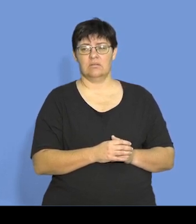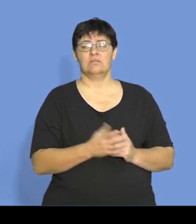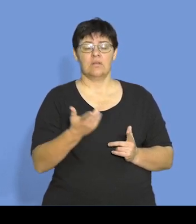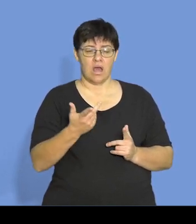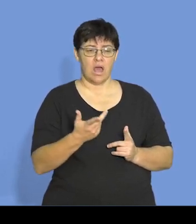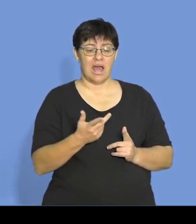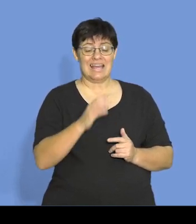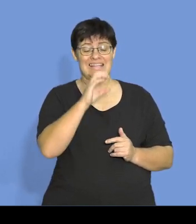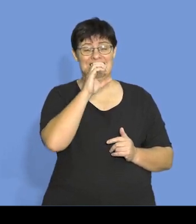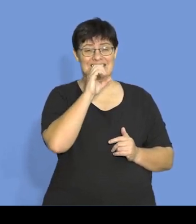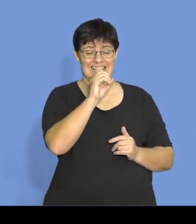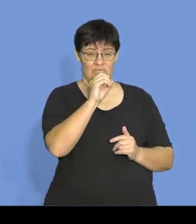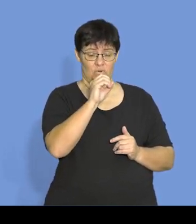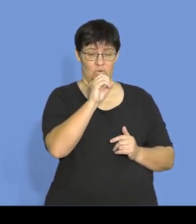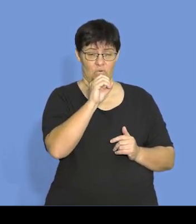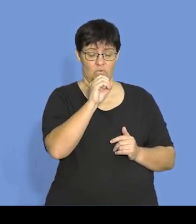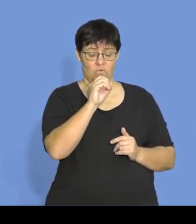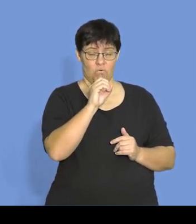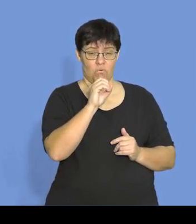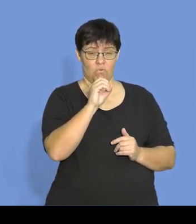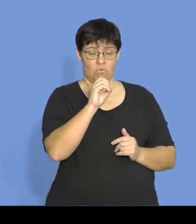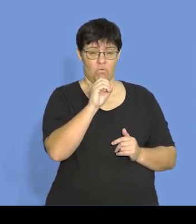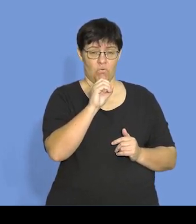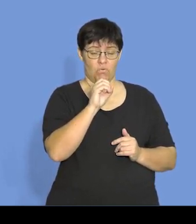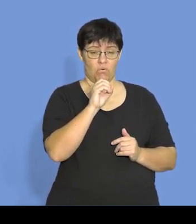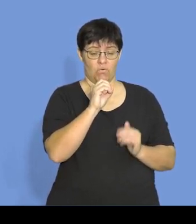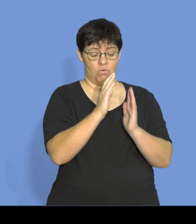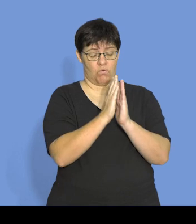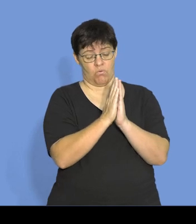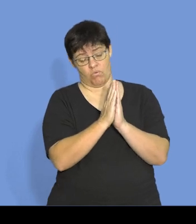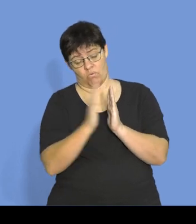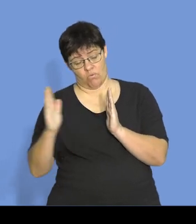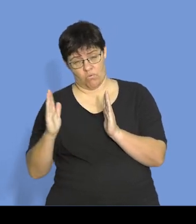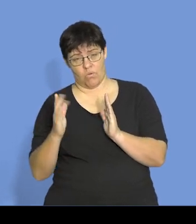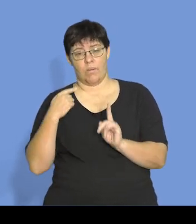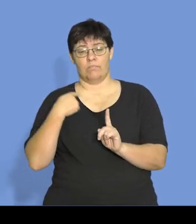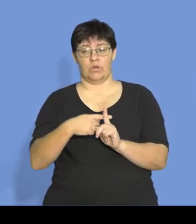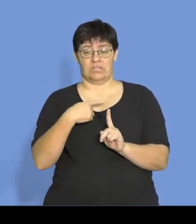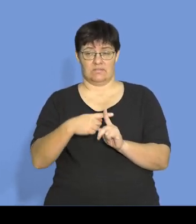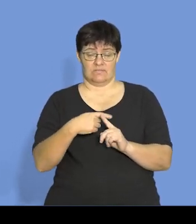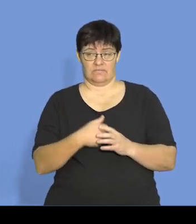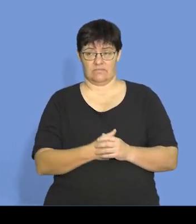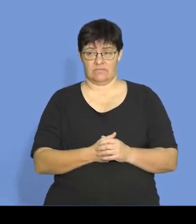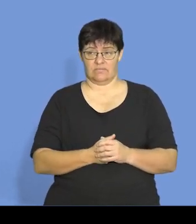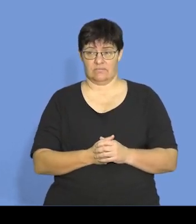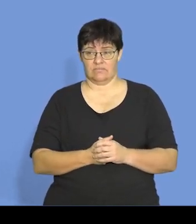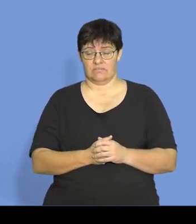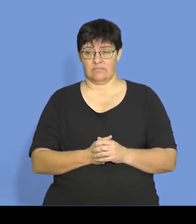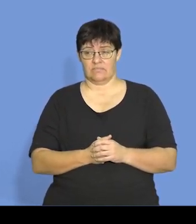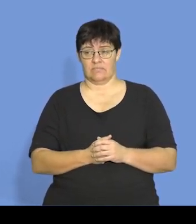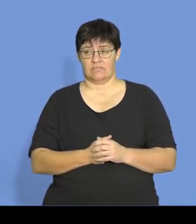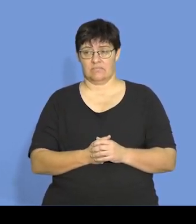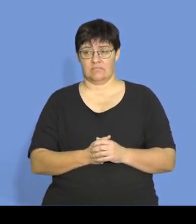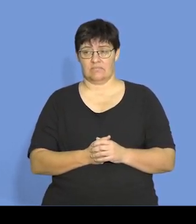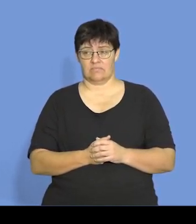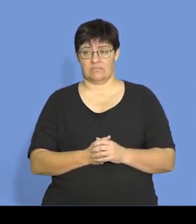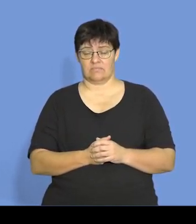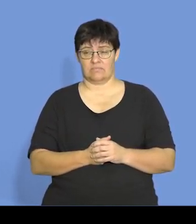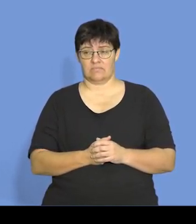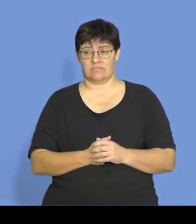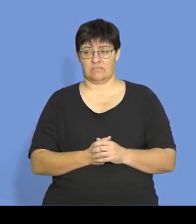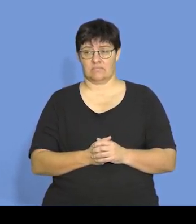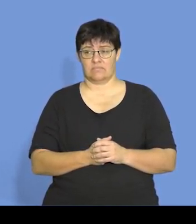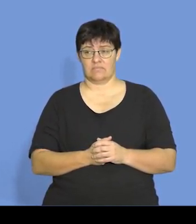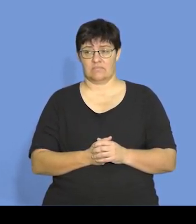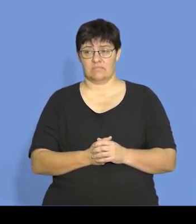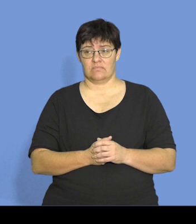it is a positive, right? Where it is a positive, remember greater than 0 means